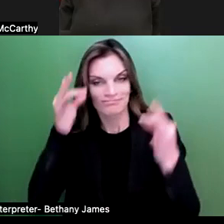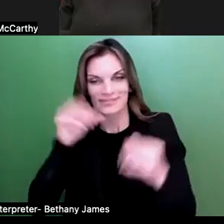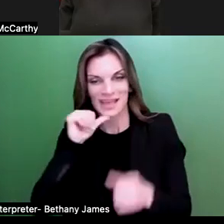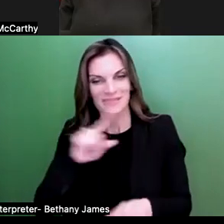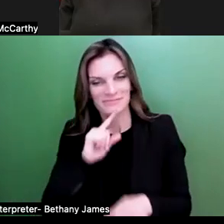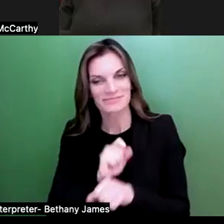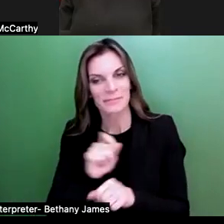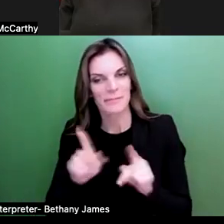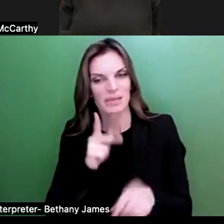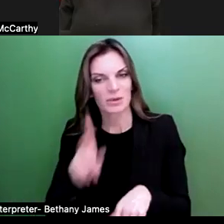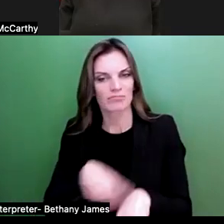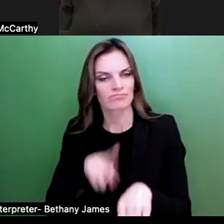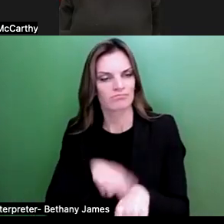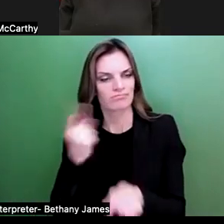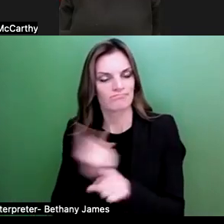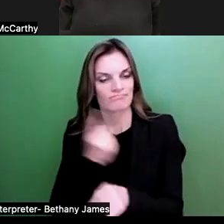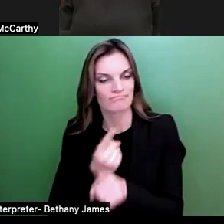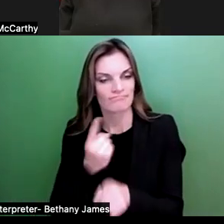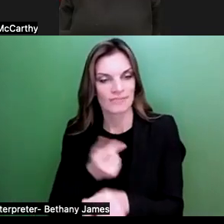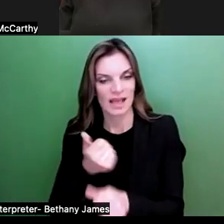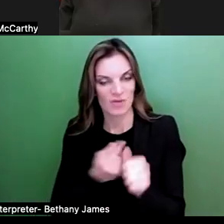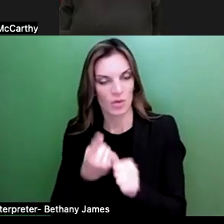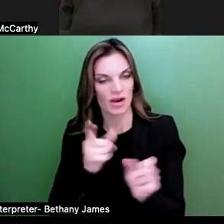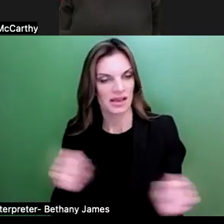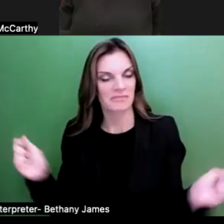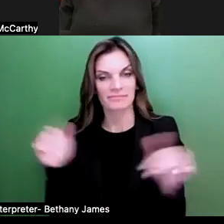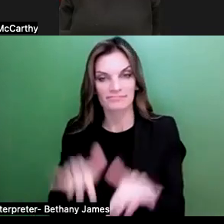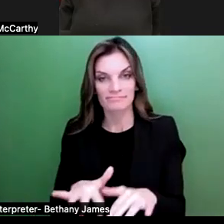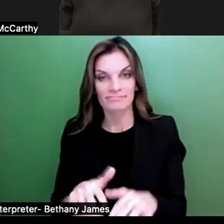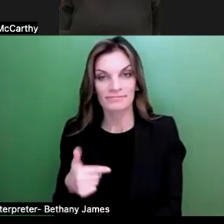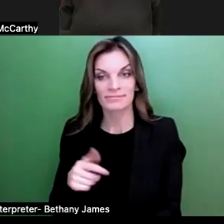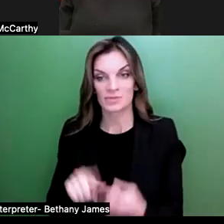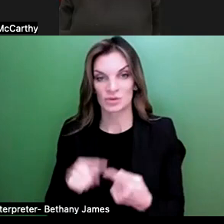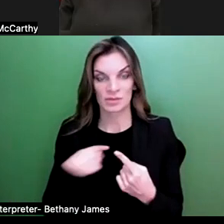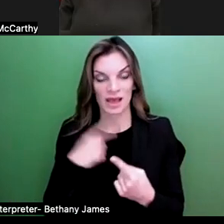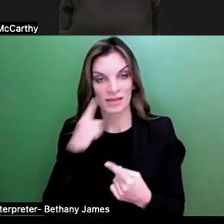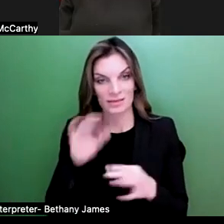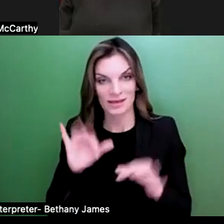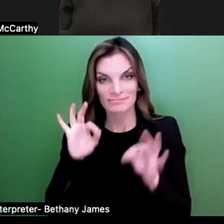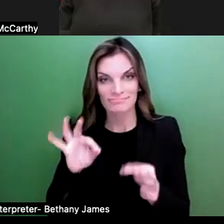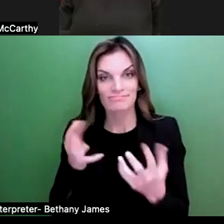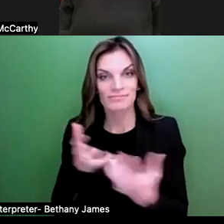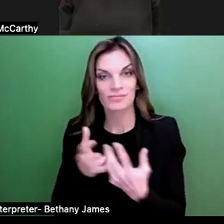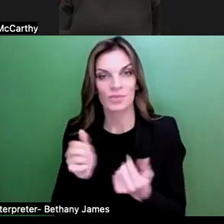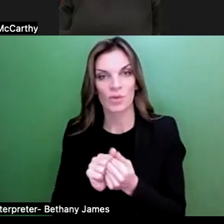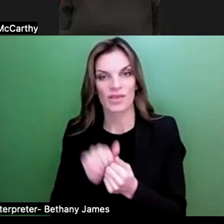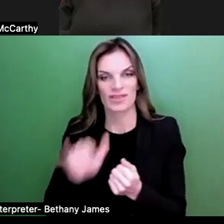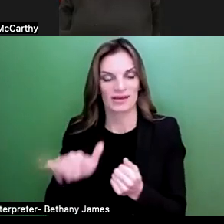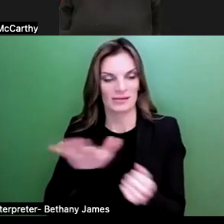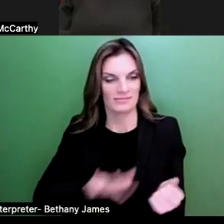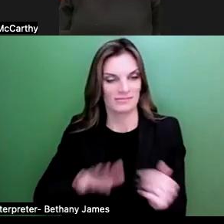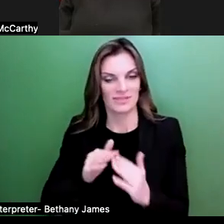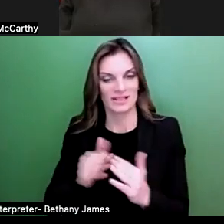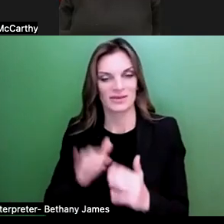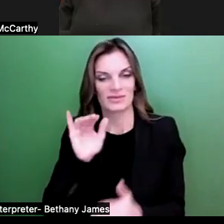working man's marina. It's an everyman marina, and I think that fits very nicely with the character of Tarrytown, because that's